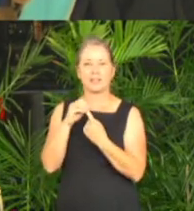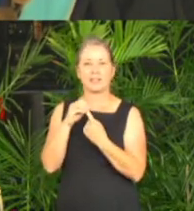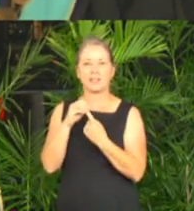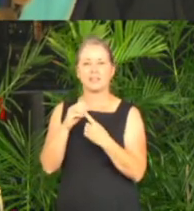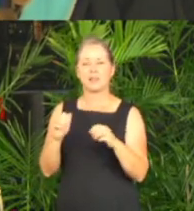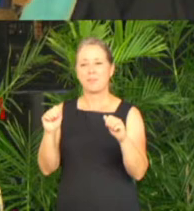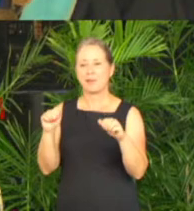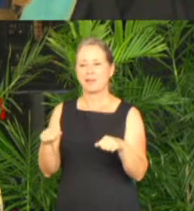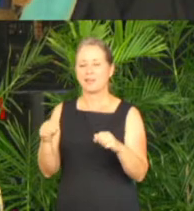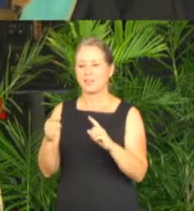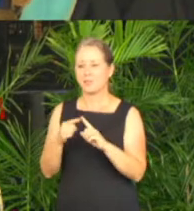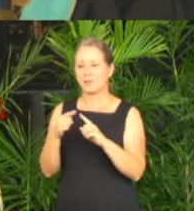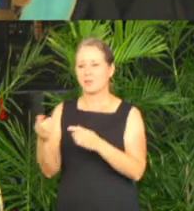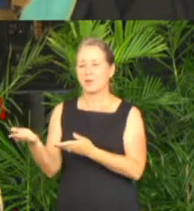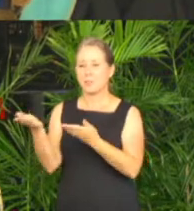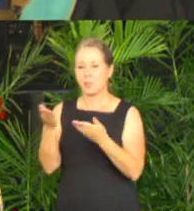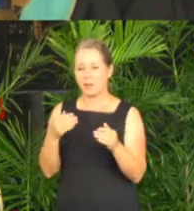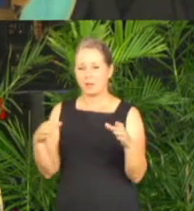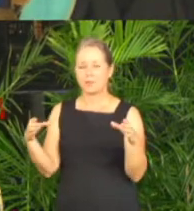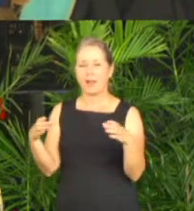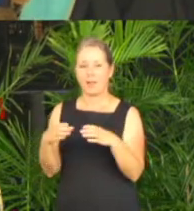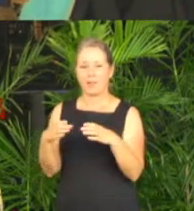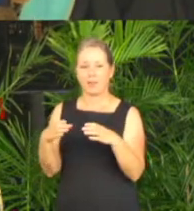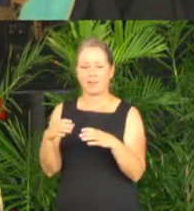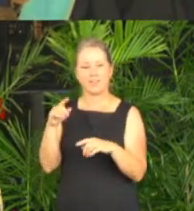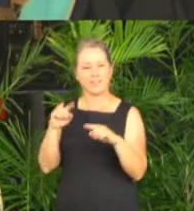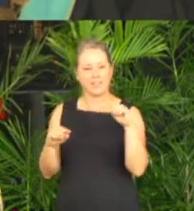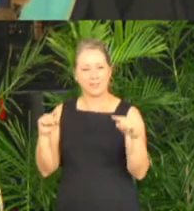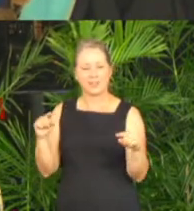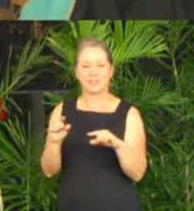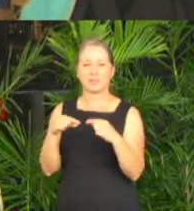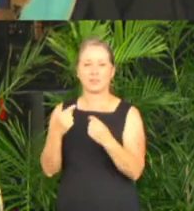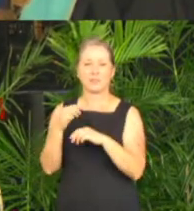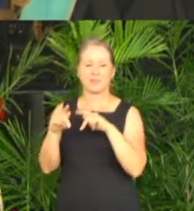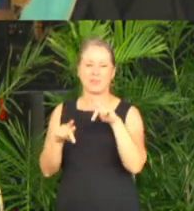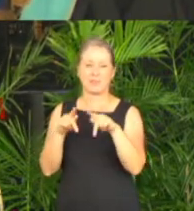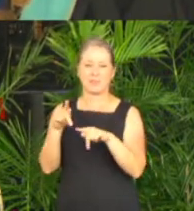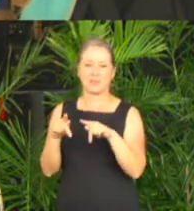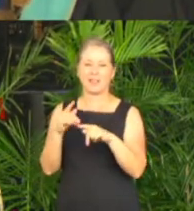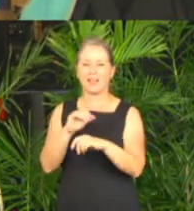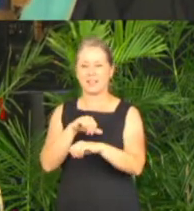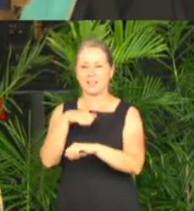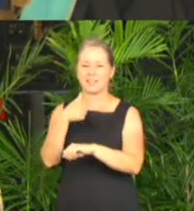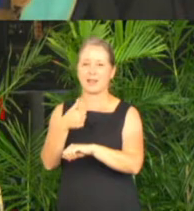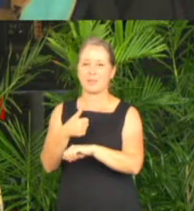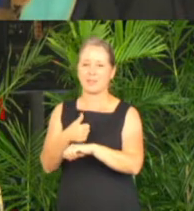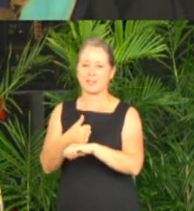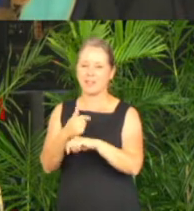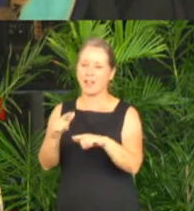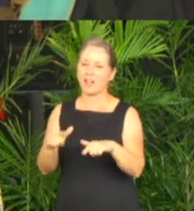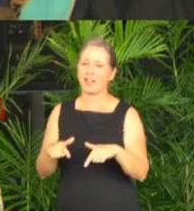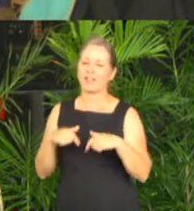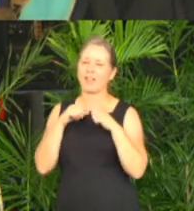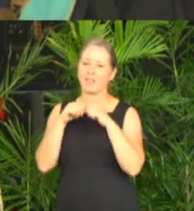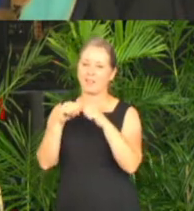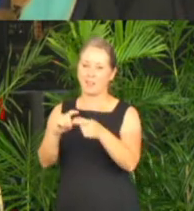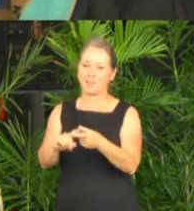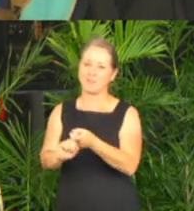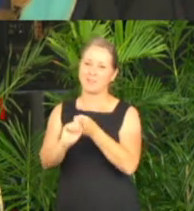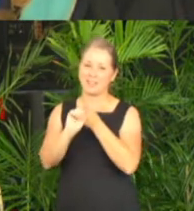its ability to bring together a diverse group of people and establish lifelong